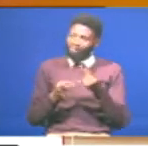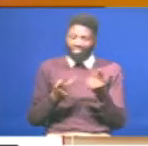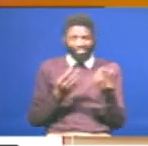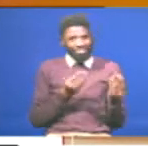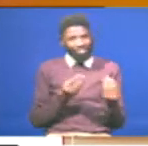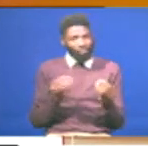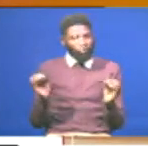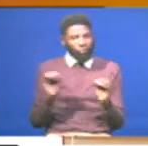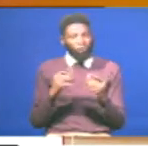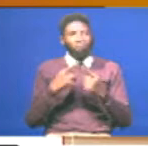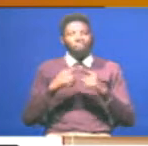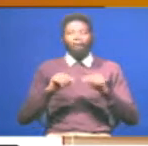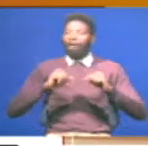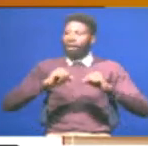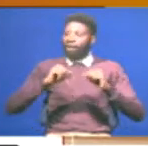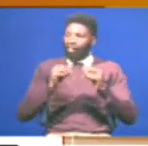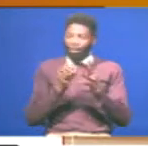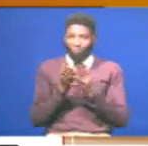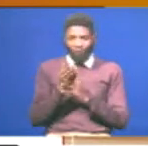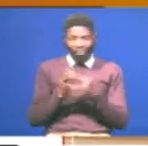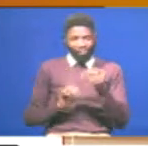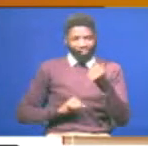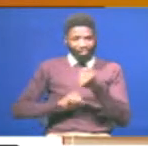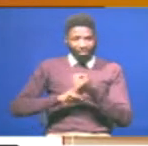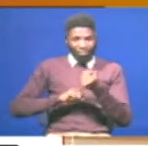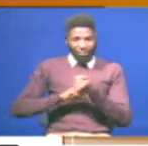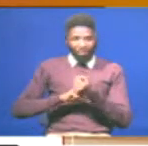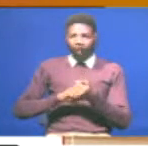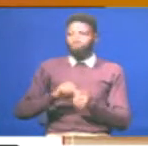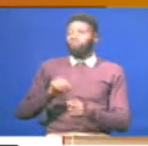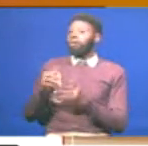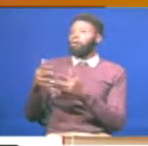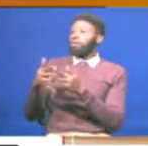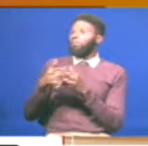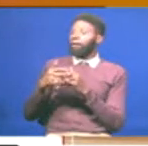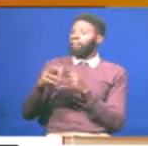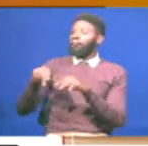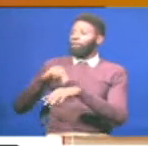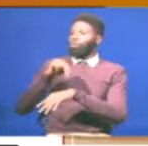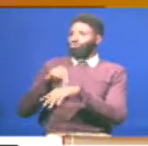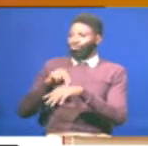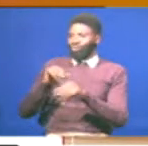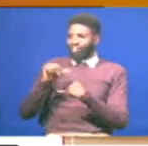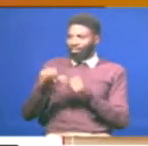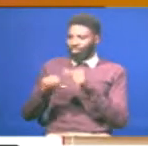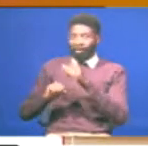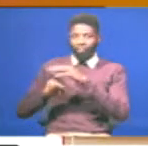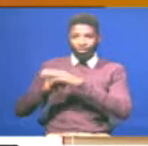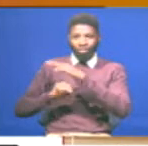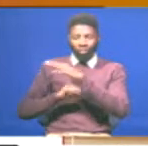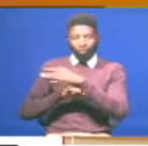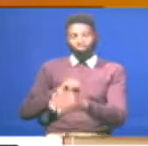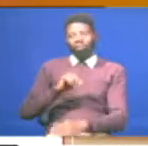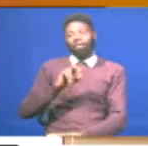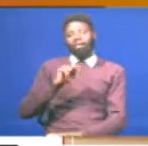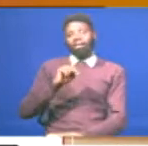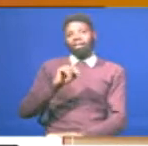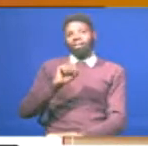happy. Through the support of U.S. National Science Foundation, NSF,